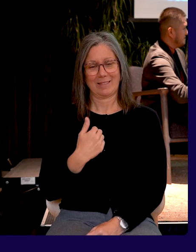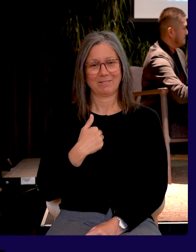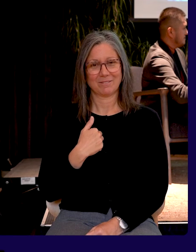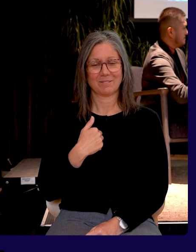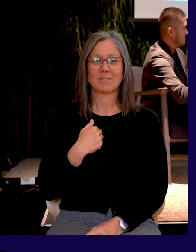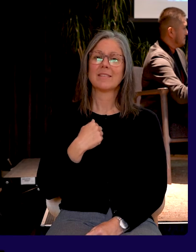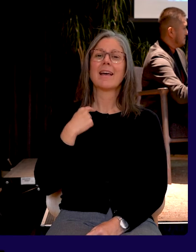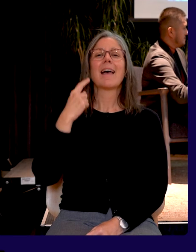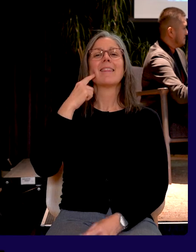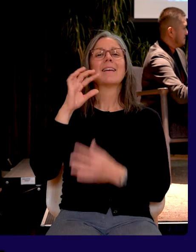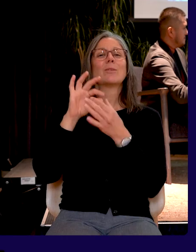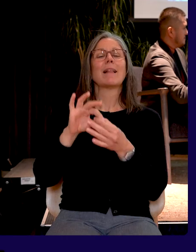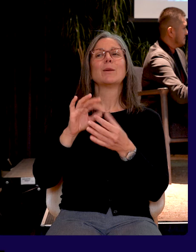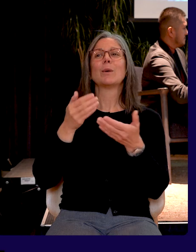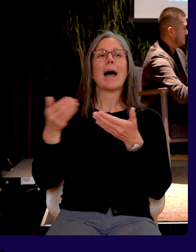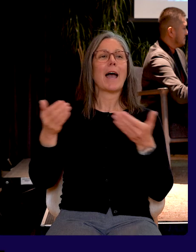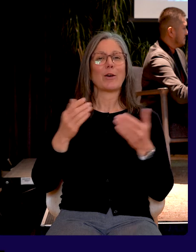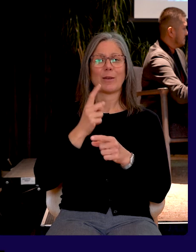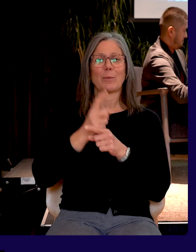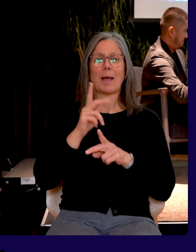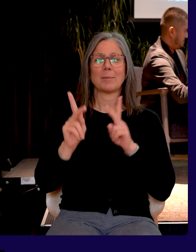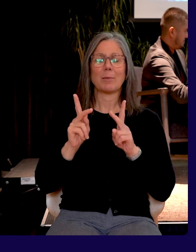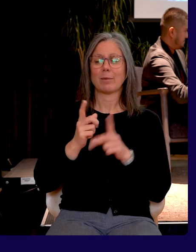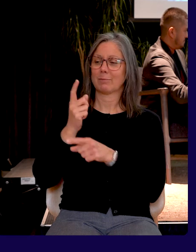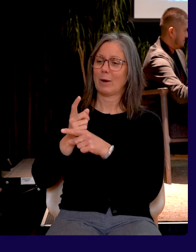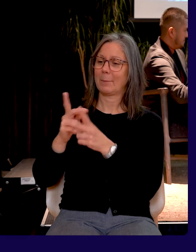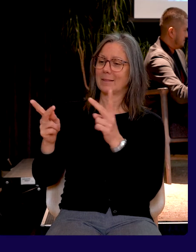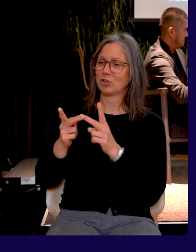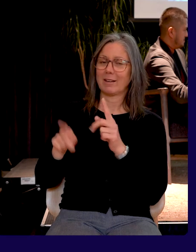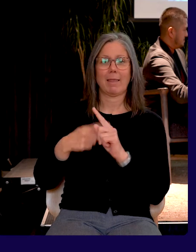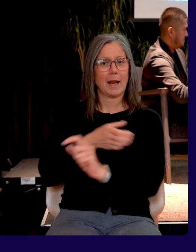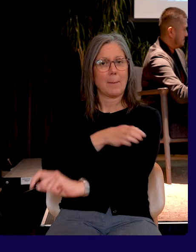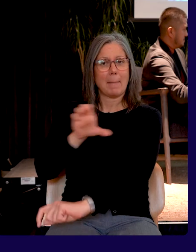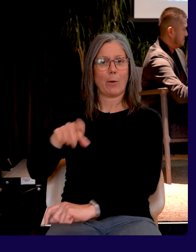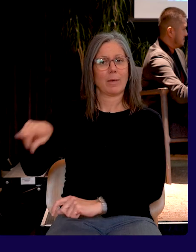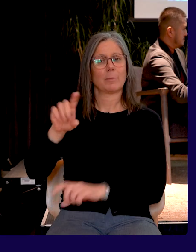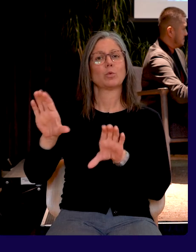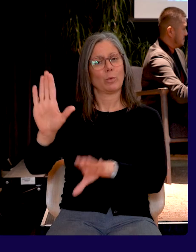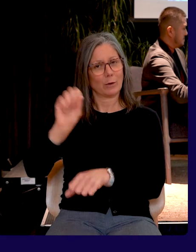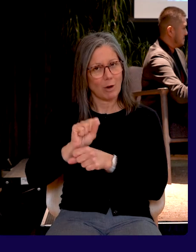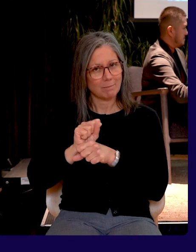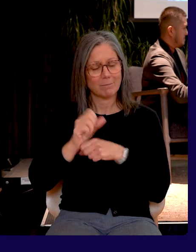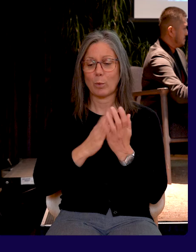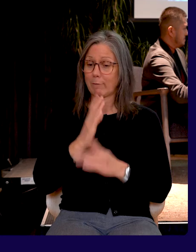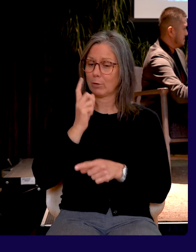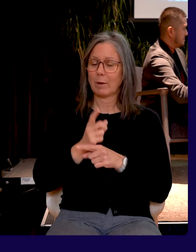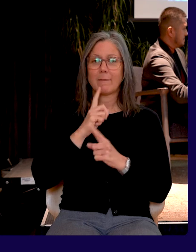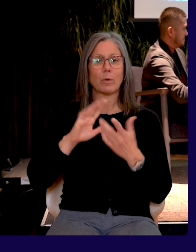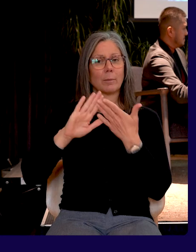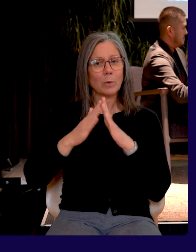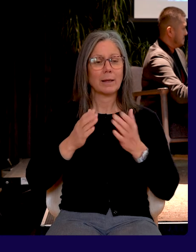about hiring, the right people in the right position and empowering them to do their job and to do what's right for communities